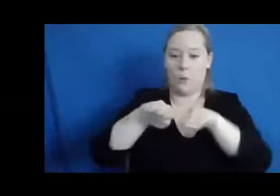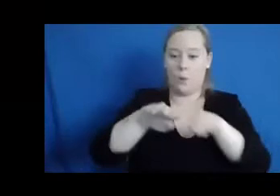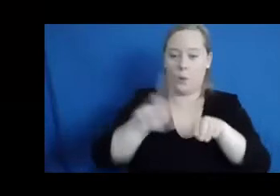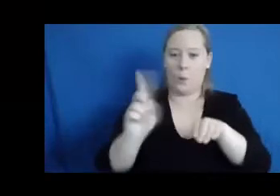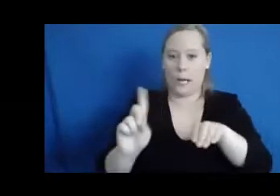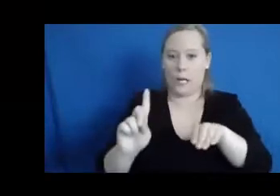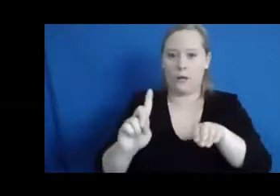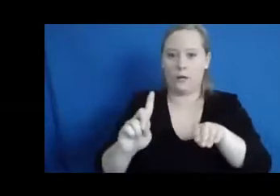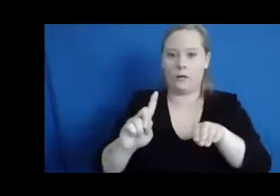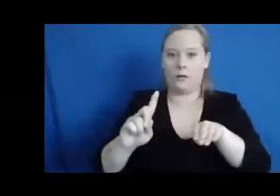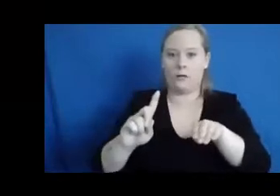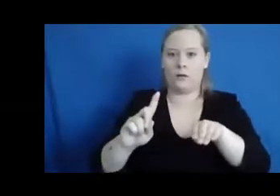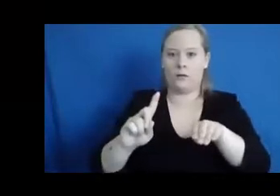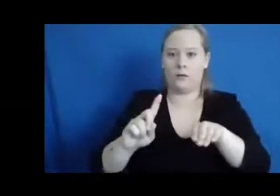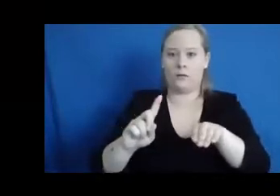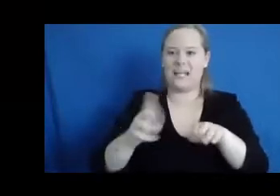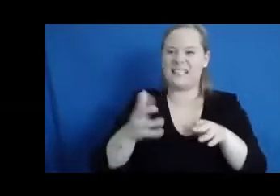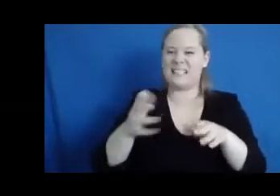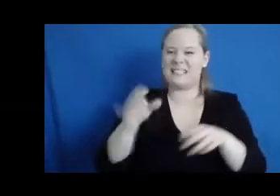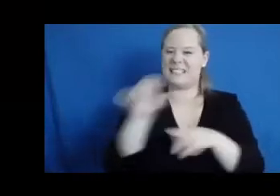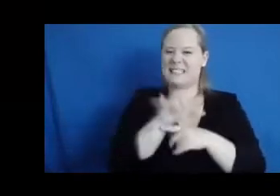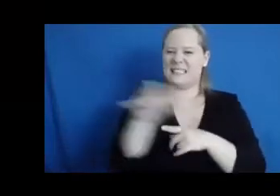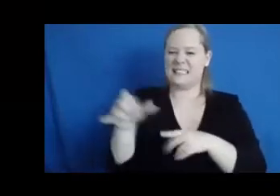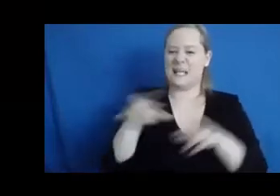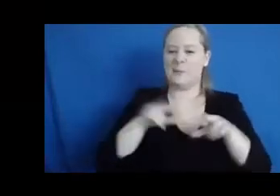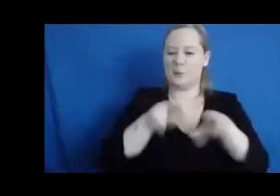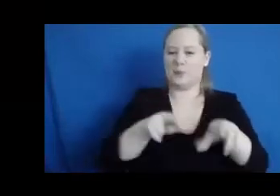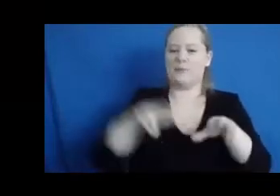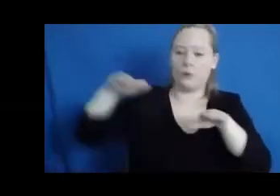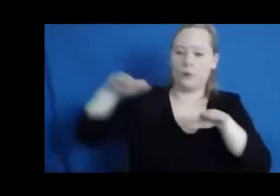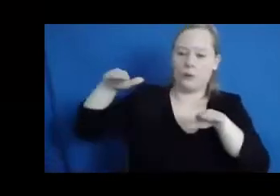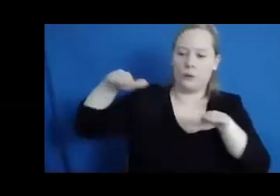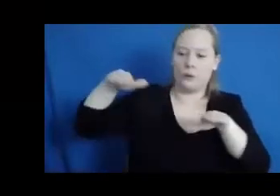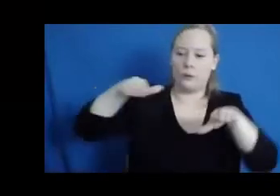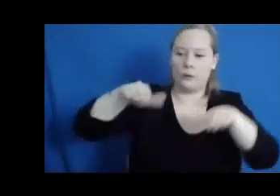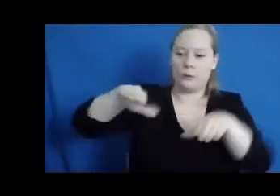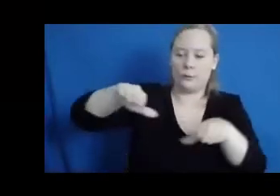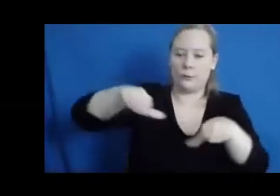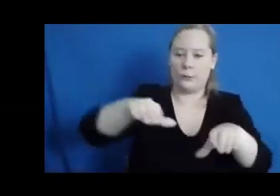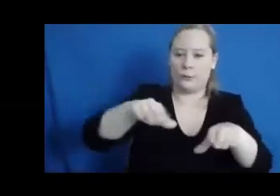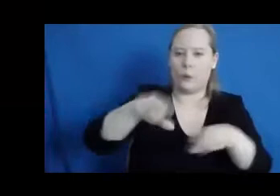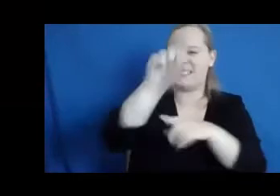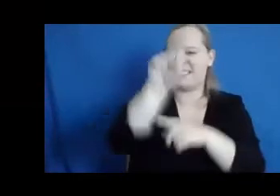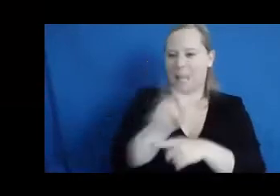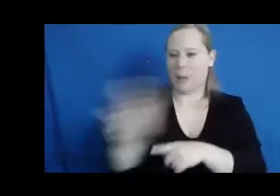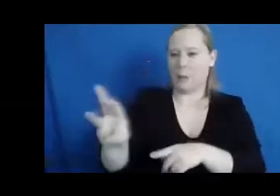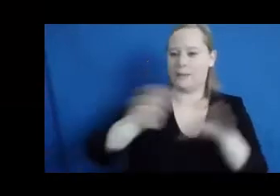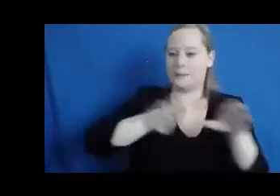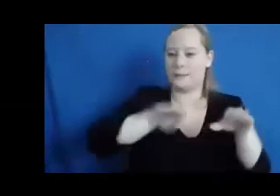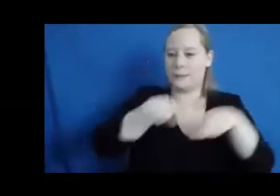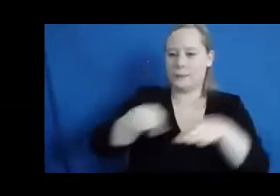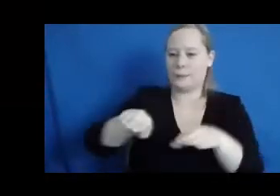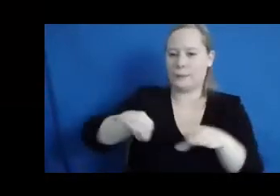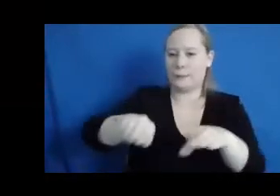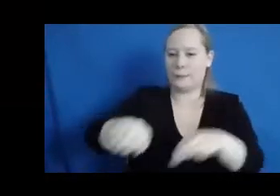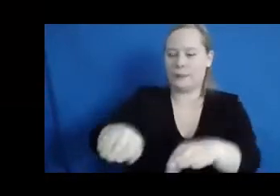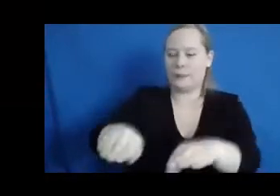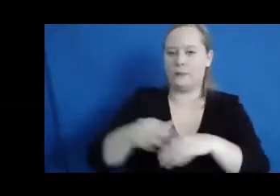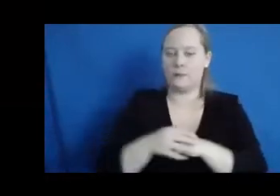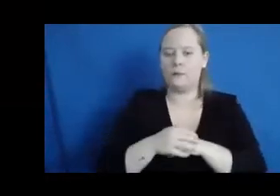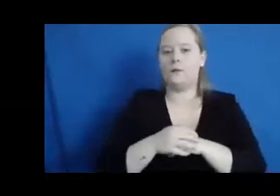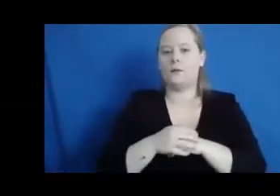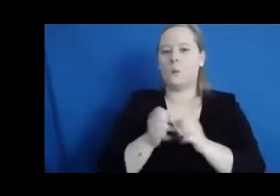along roughly in the direction of the river, so heading in the southwest direction through this alluvial